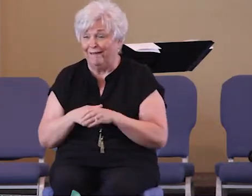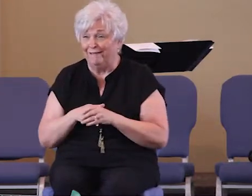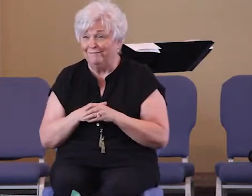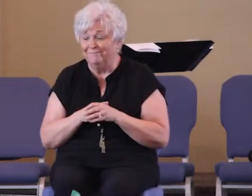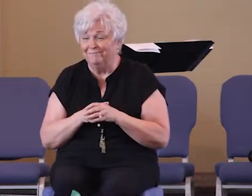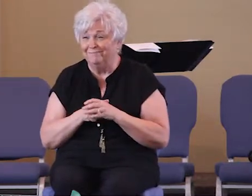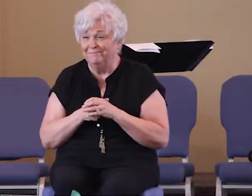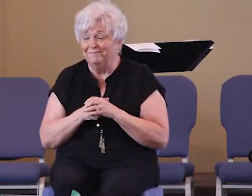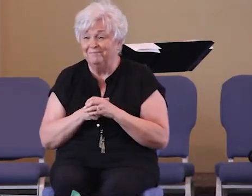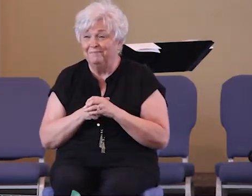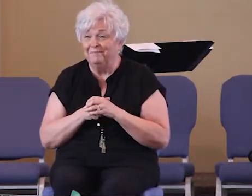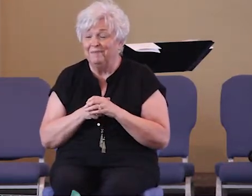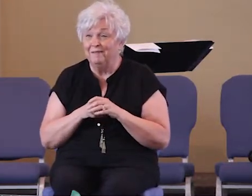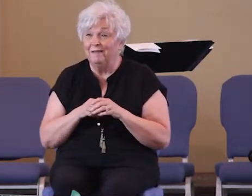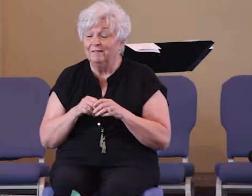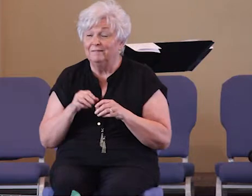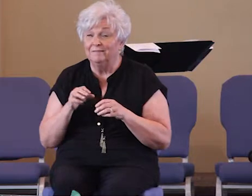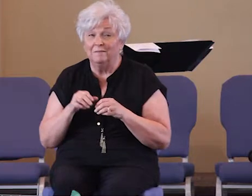So would you, I'm sorry?